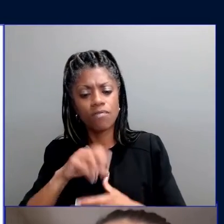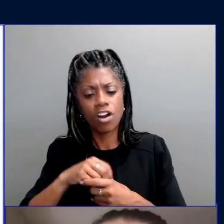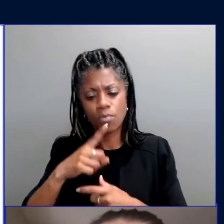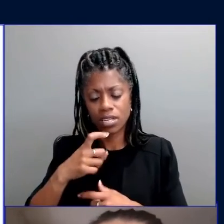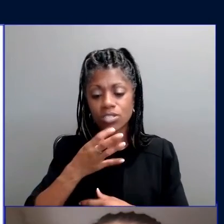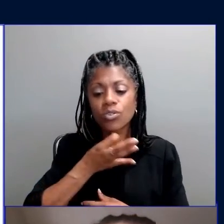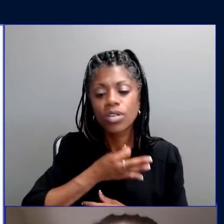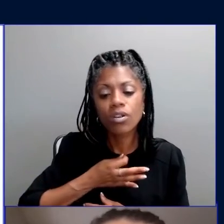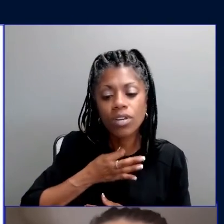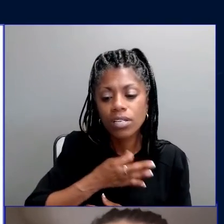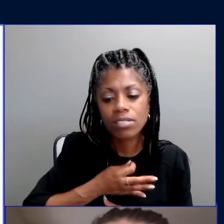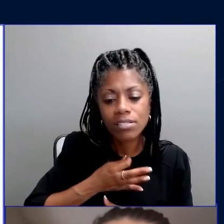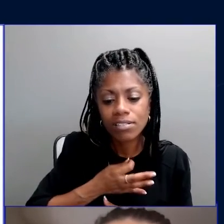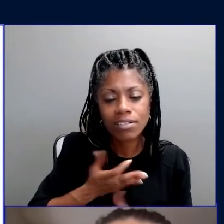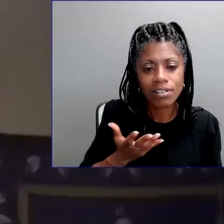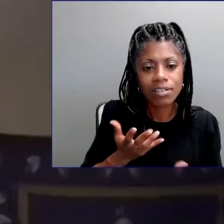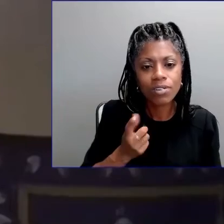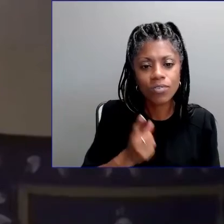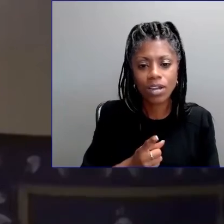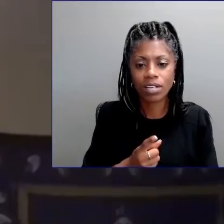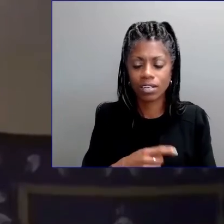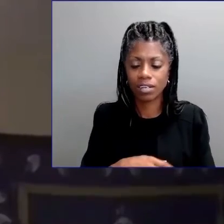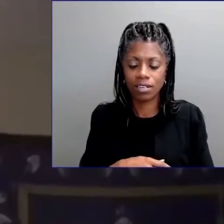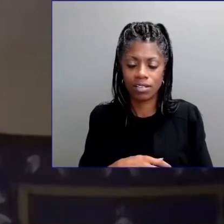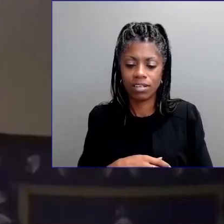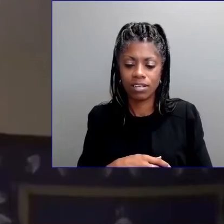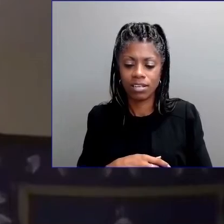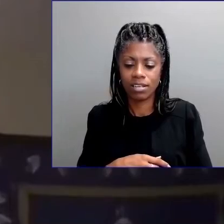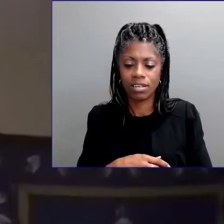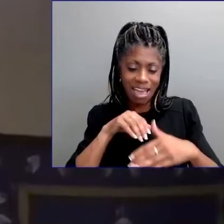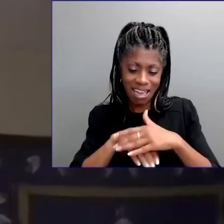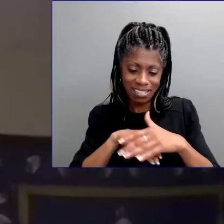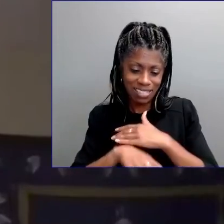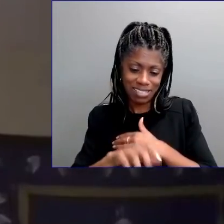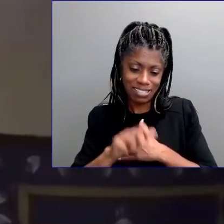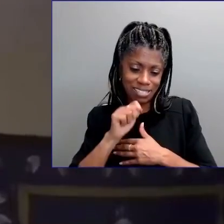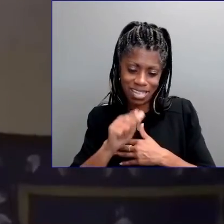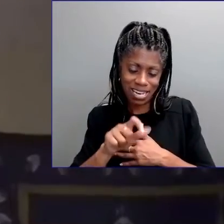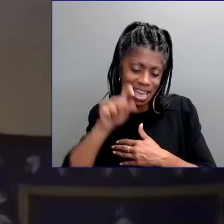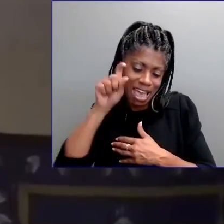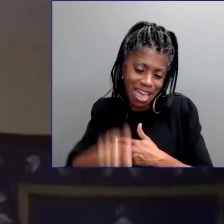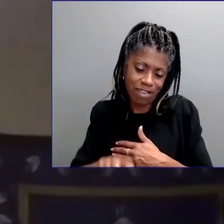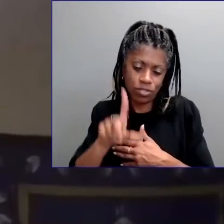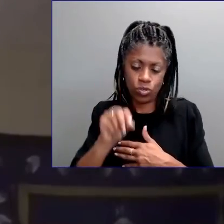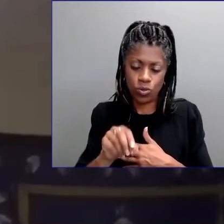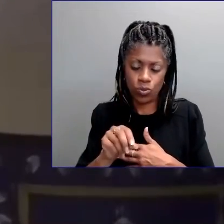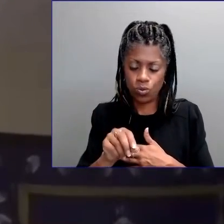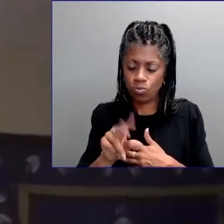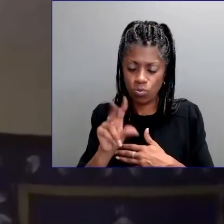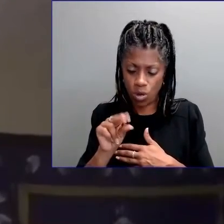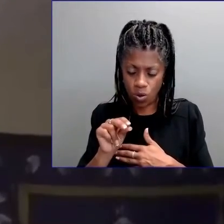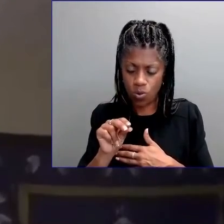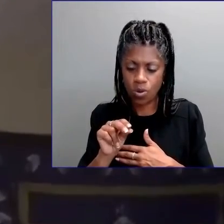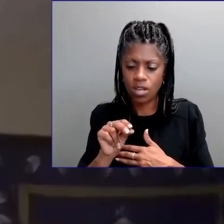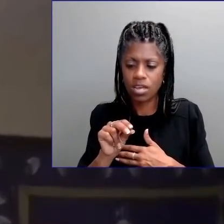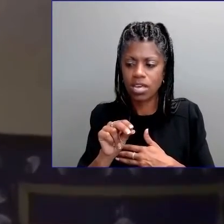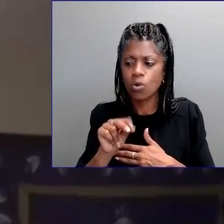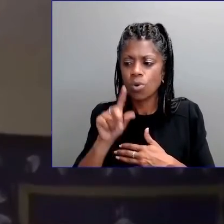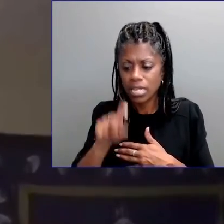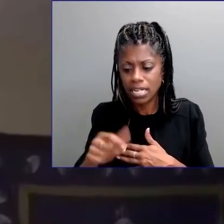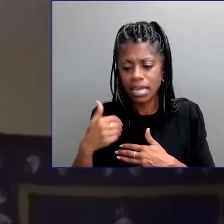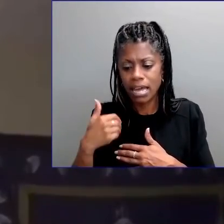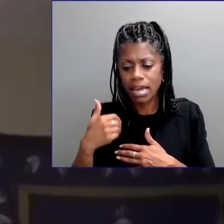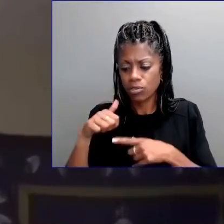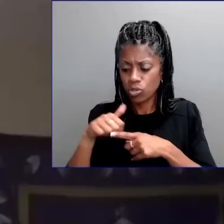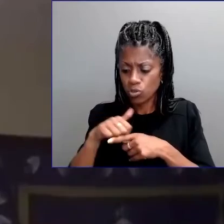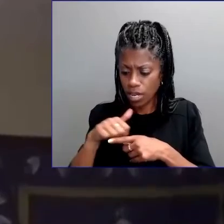Access is not a chore or a performance of perfection. This is a muscle to flex and train until we wake up